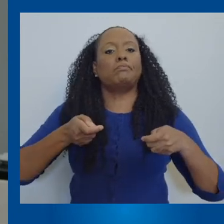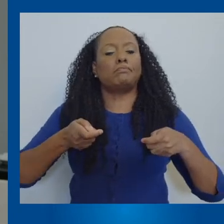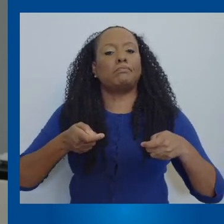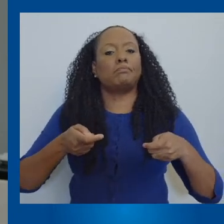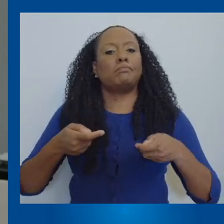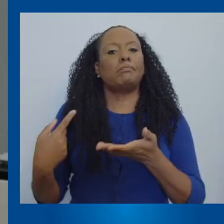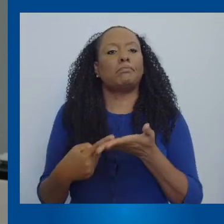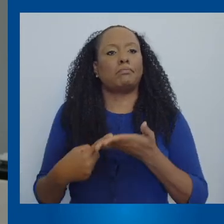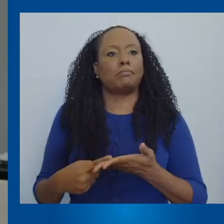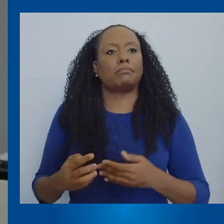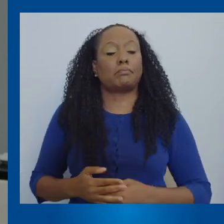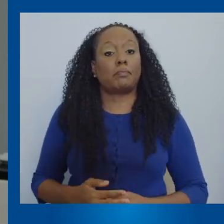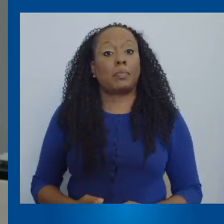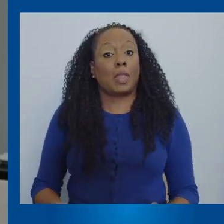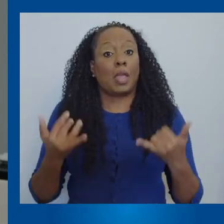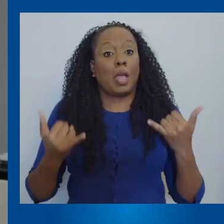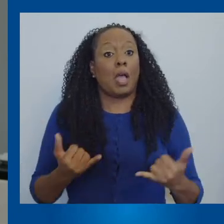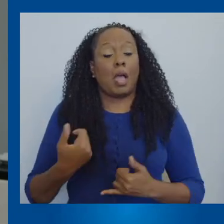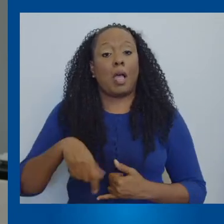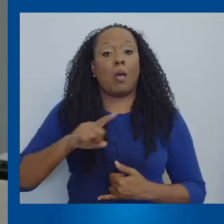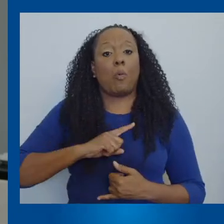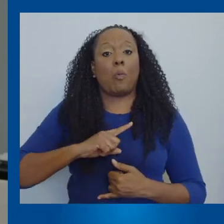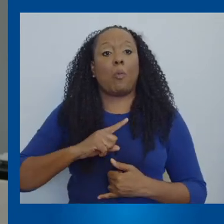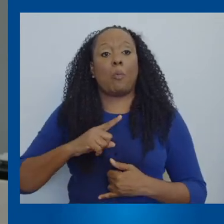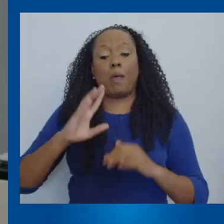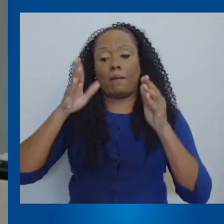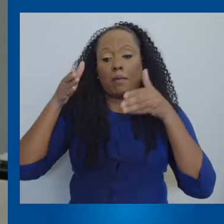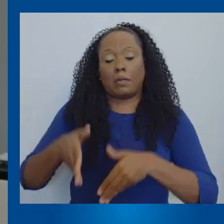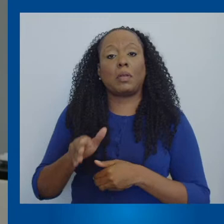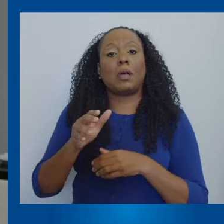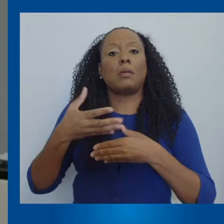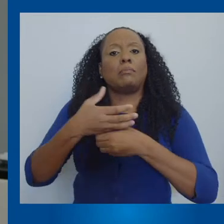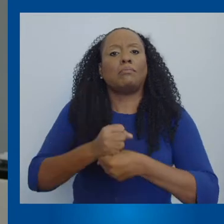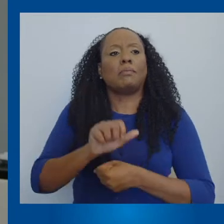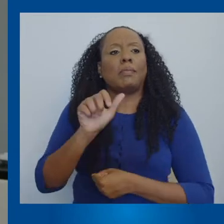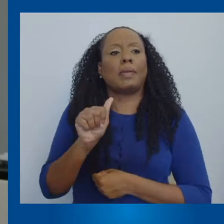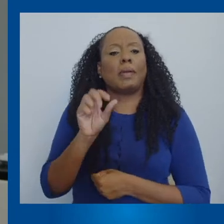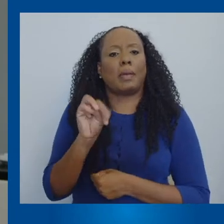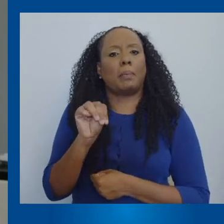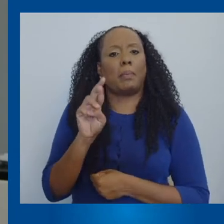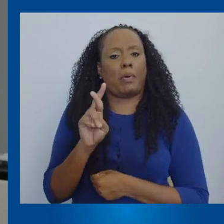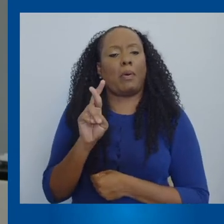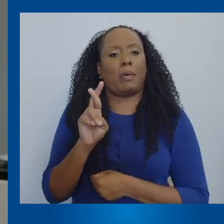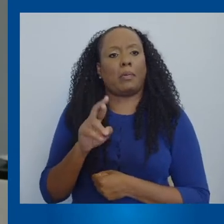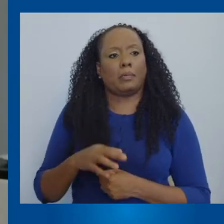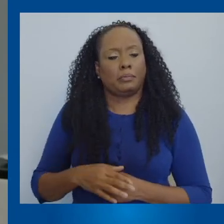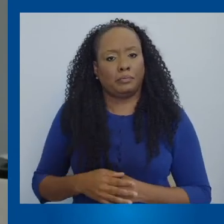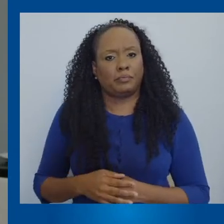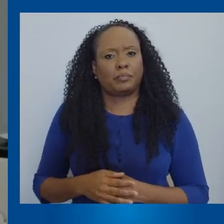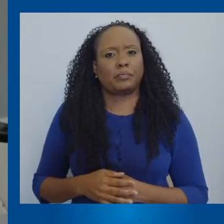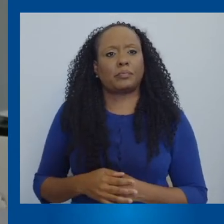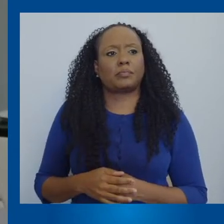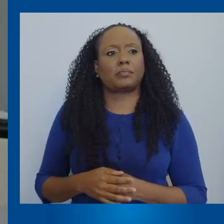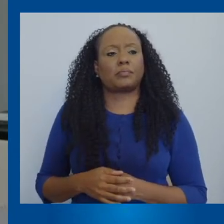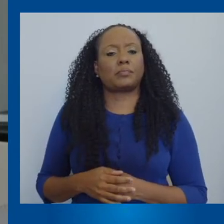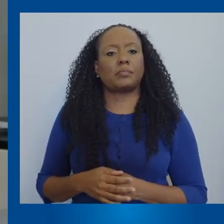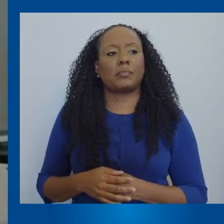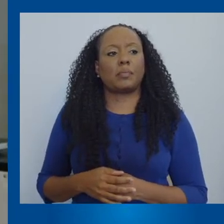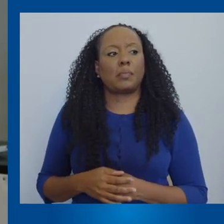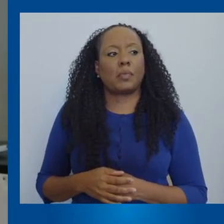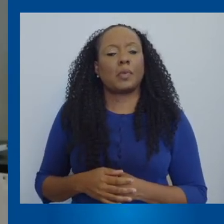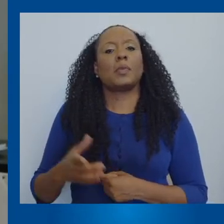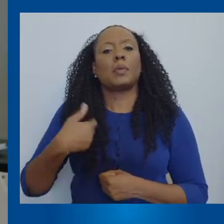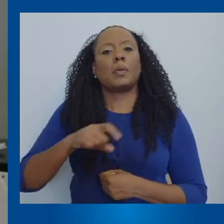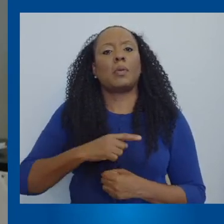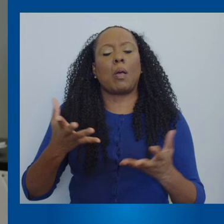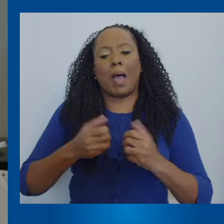UNEP report focuses on antimicrobial resistance, or AMR, as it's known, contributing to demystifying and